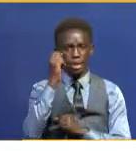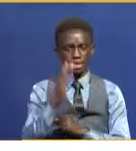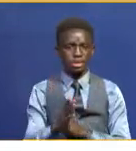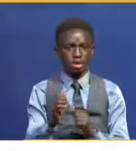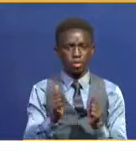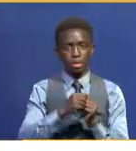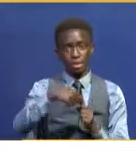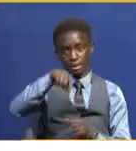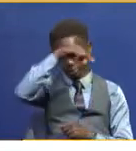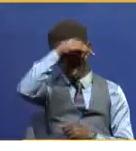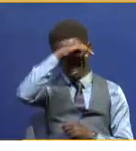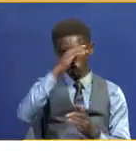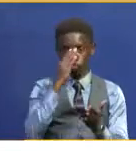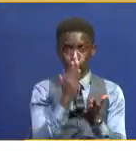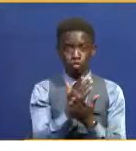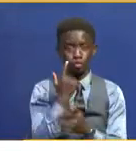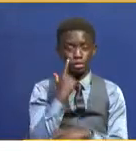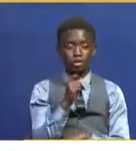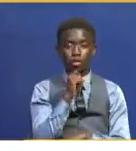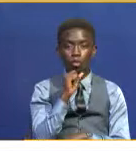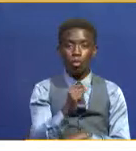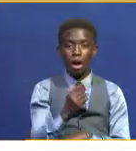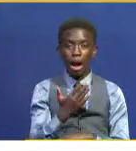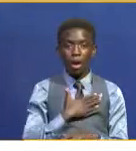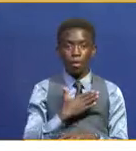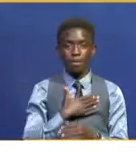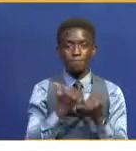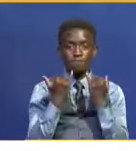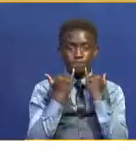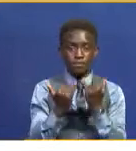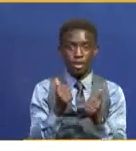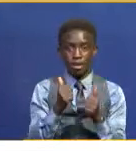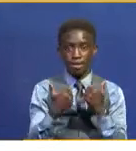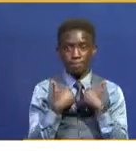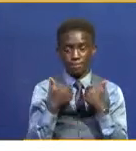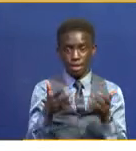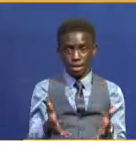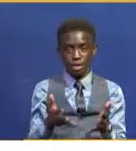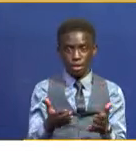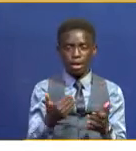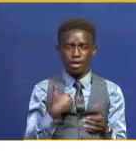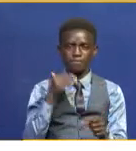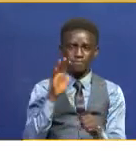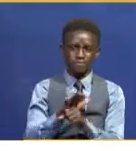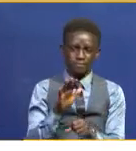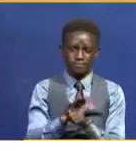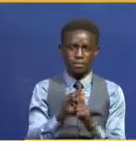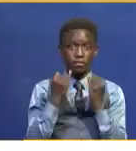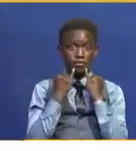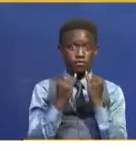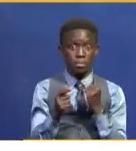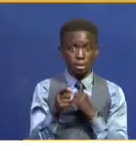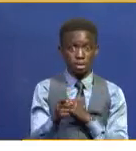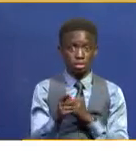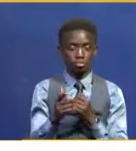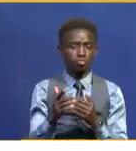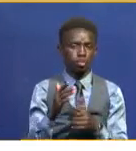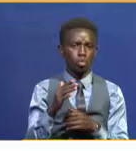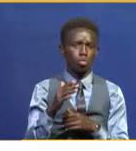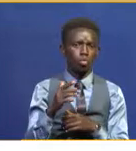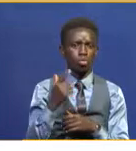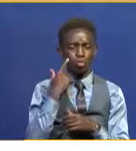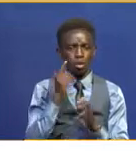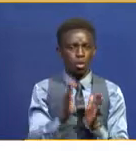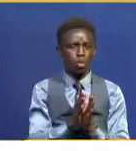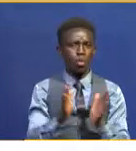that the age of information that we are currently in, where a lot of this information is widely and